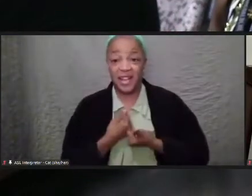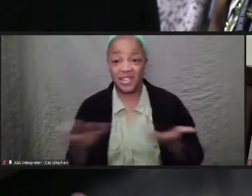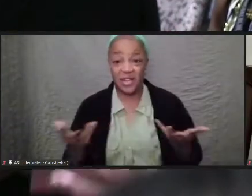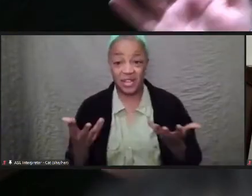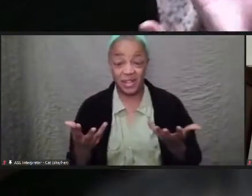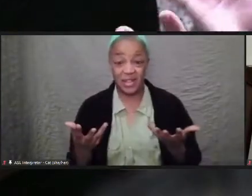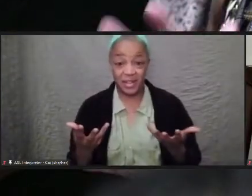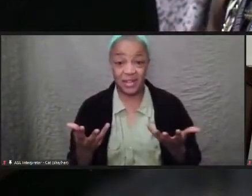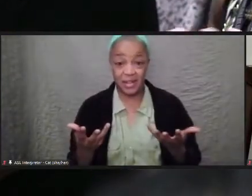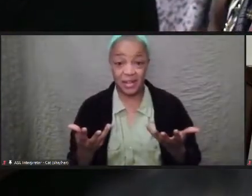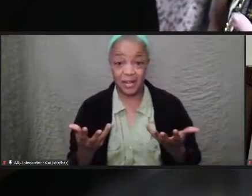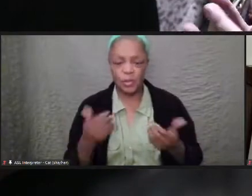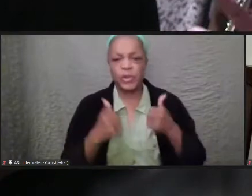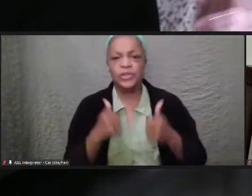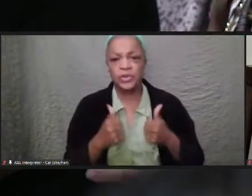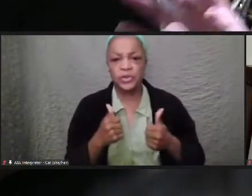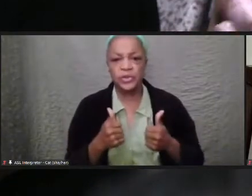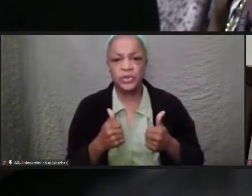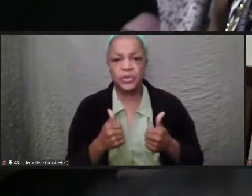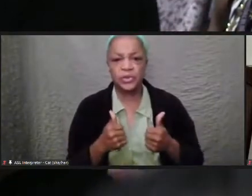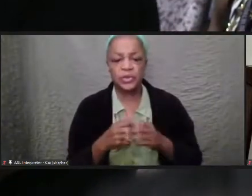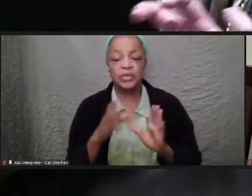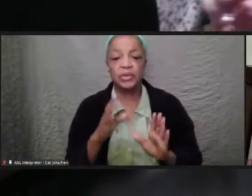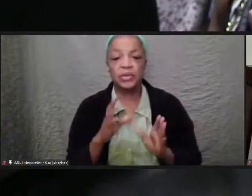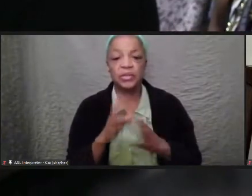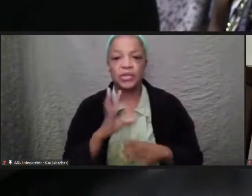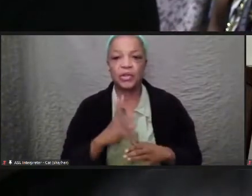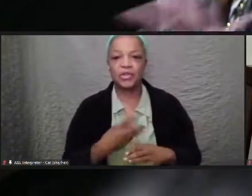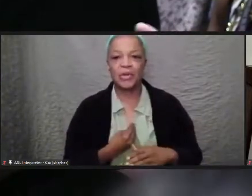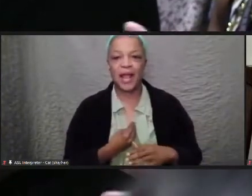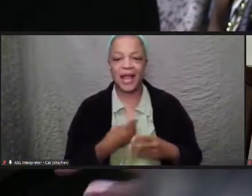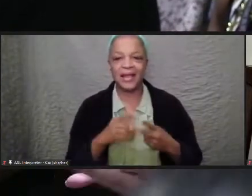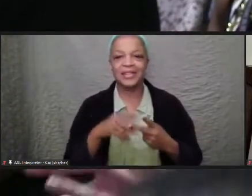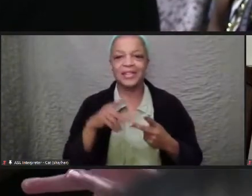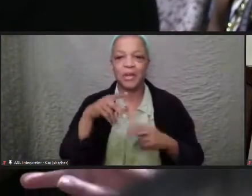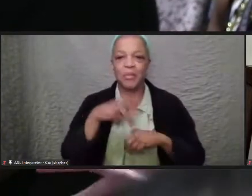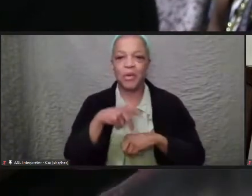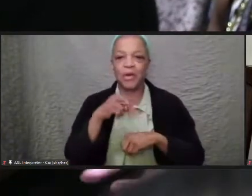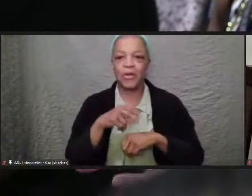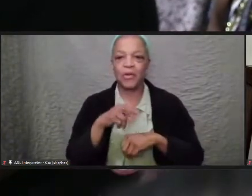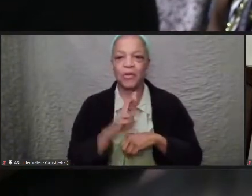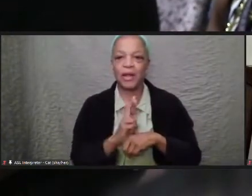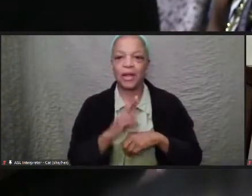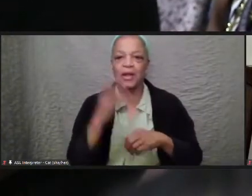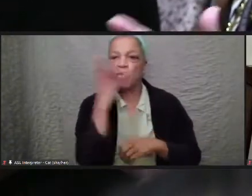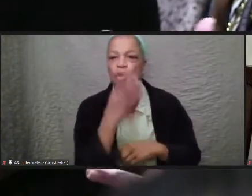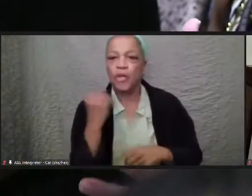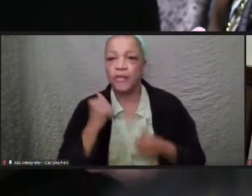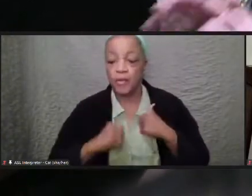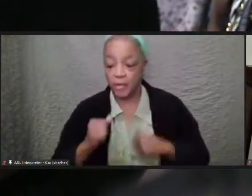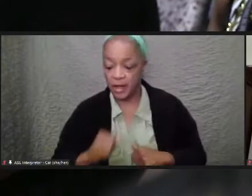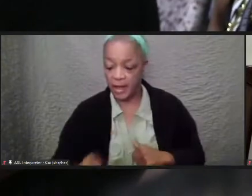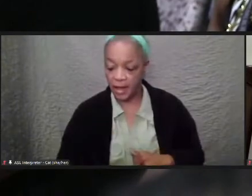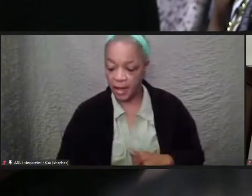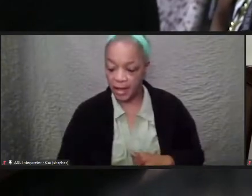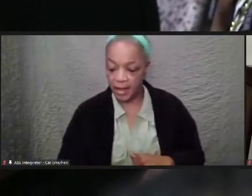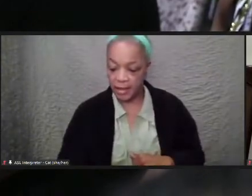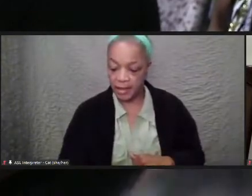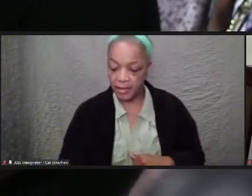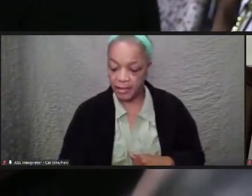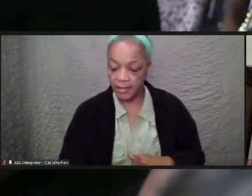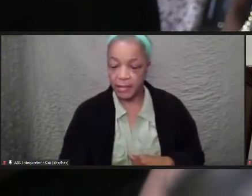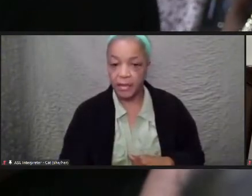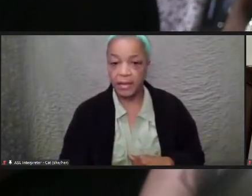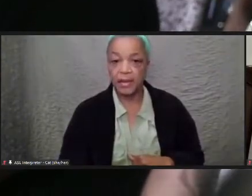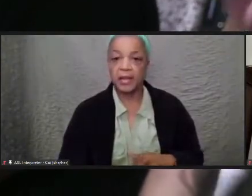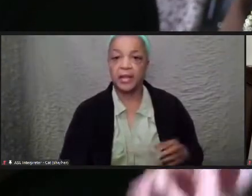And it's this very trans, Puerto Rican, beautiful, beautiful play that's closing this Sunday. So if you're going back